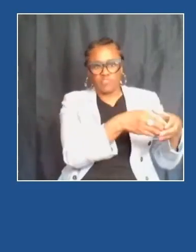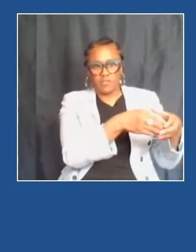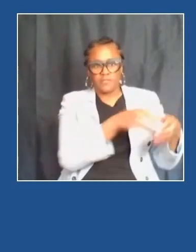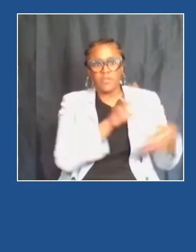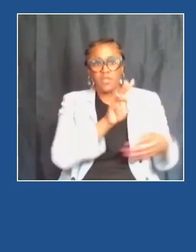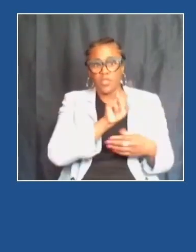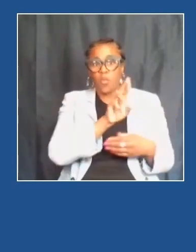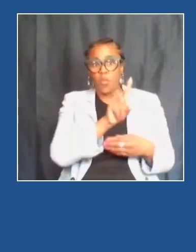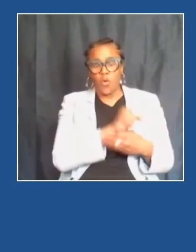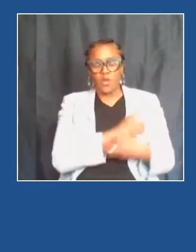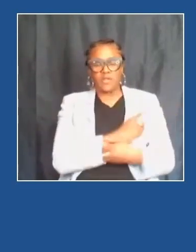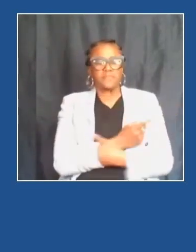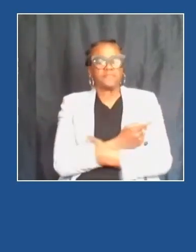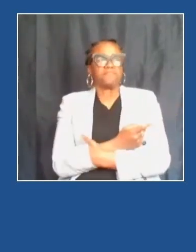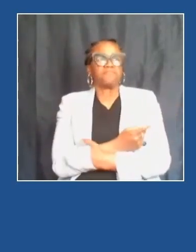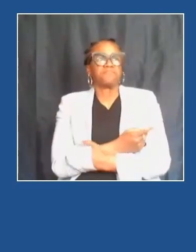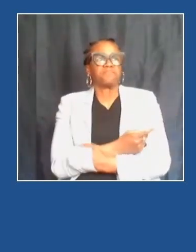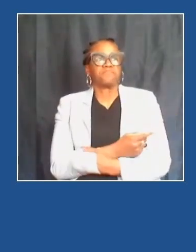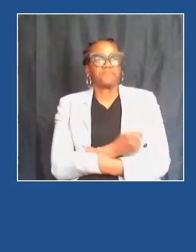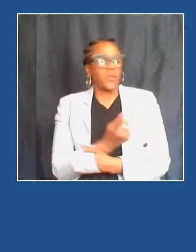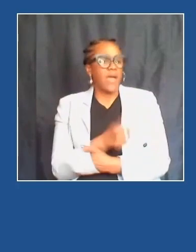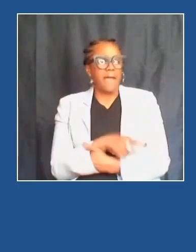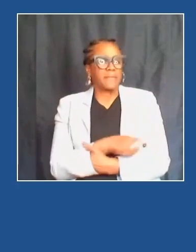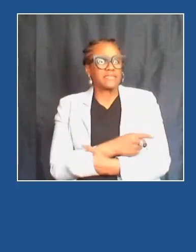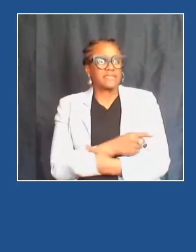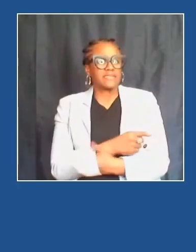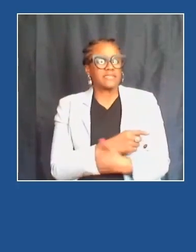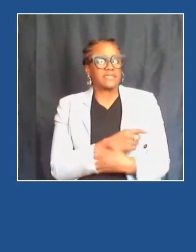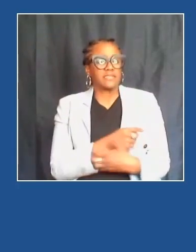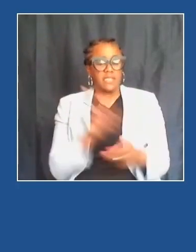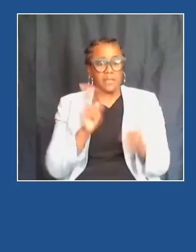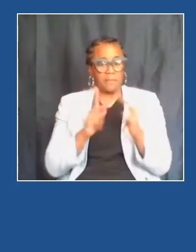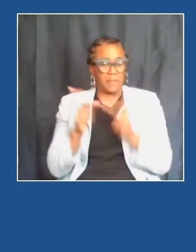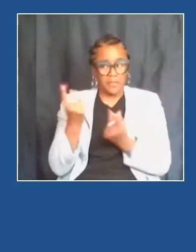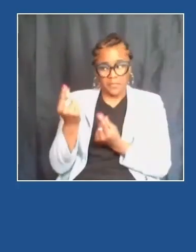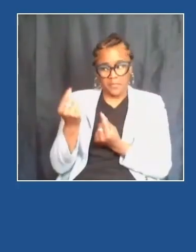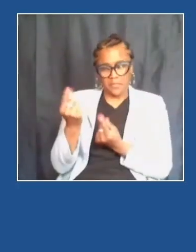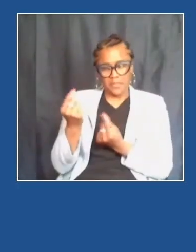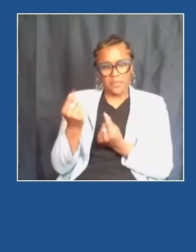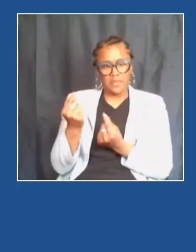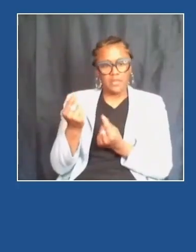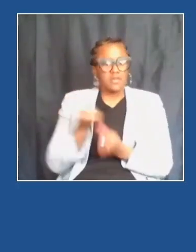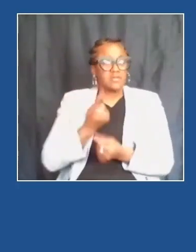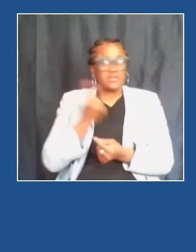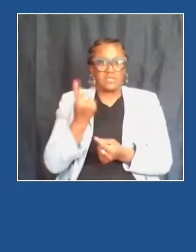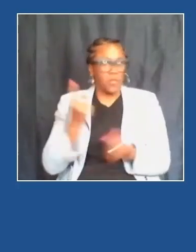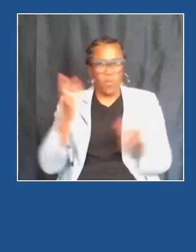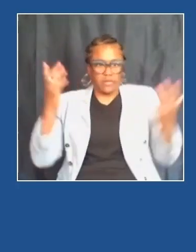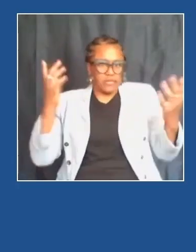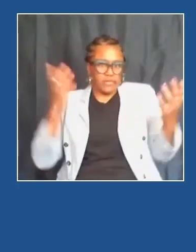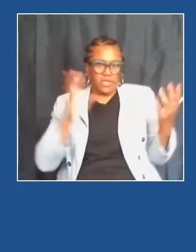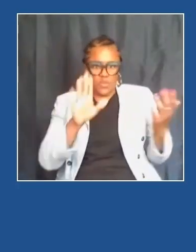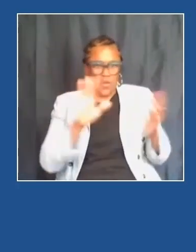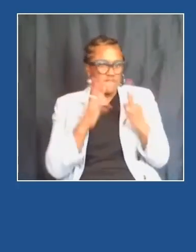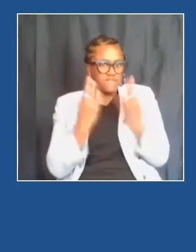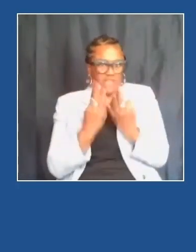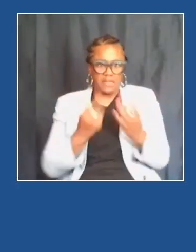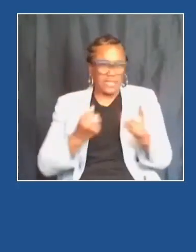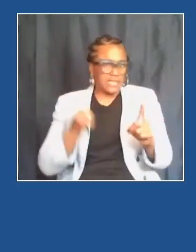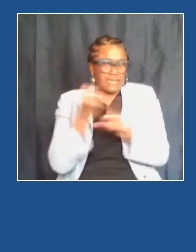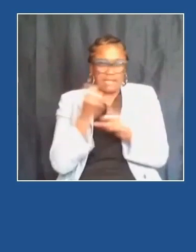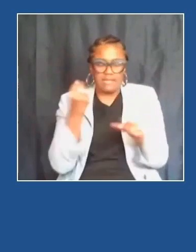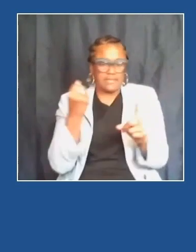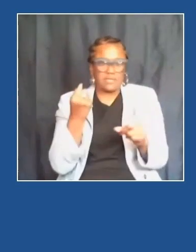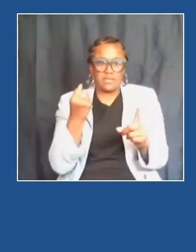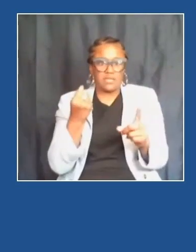okay, what happens? What do people do? Somebody, heaven forbid, somebody in your family gets in